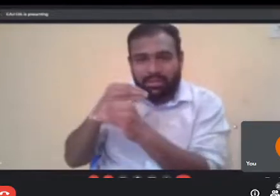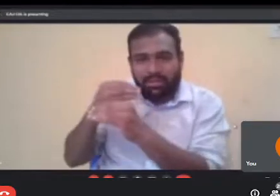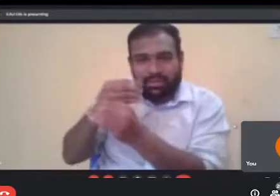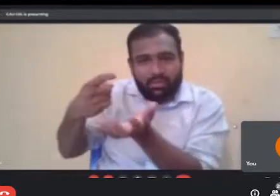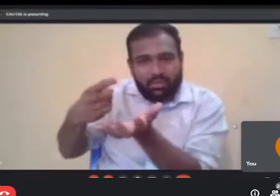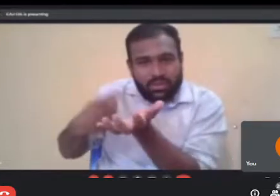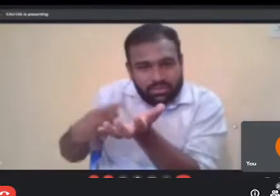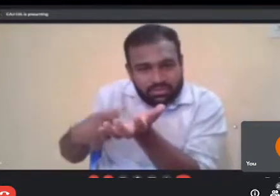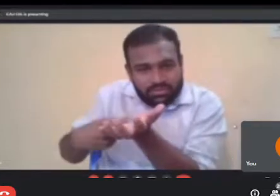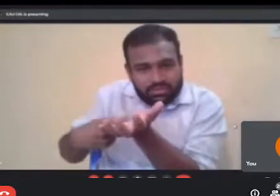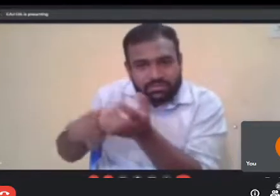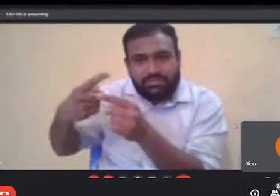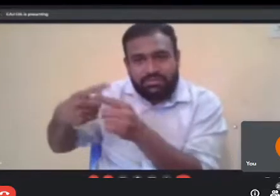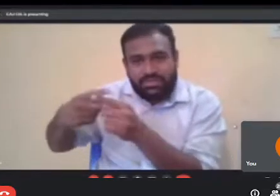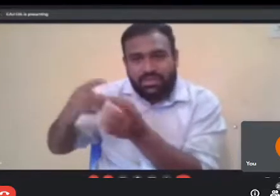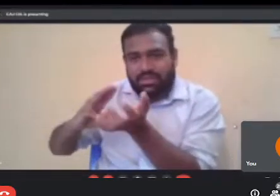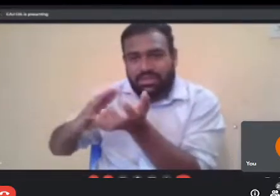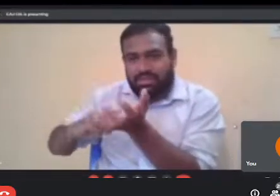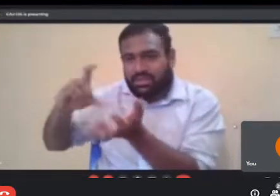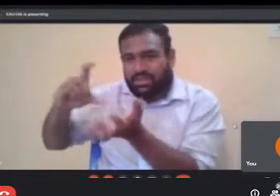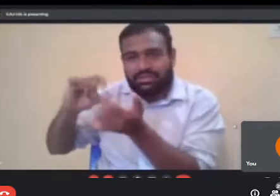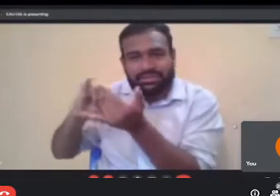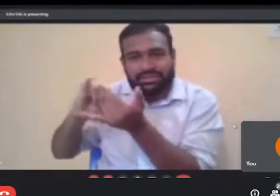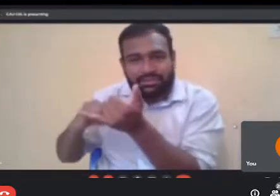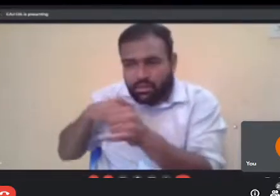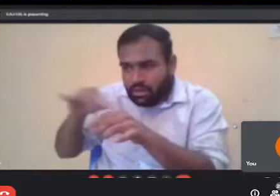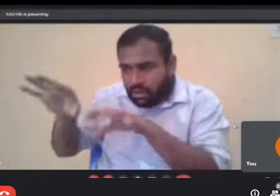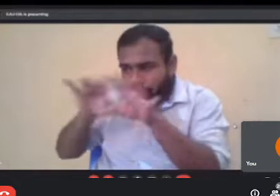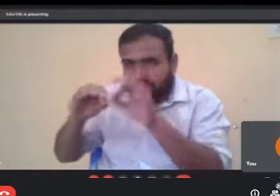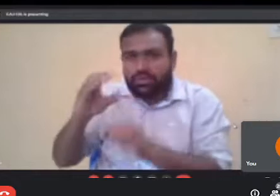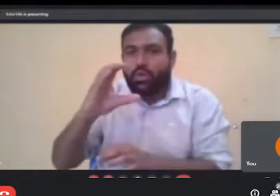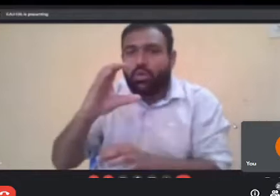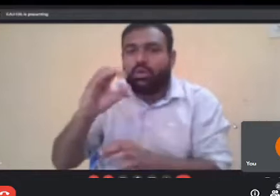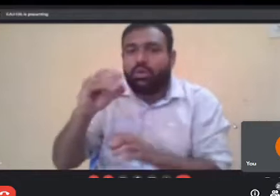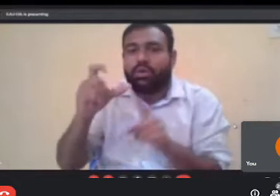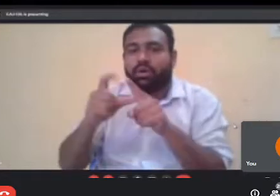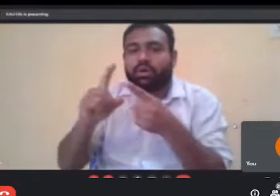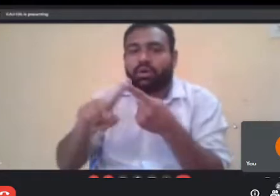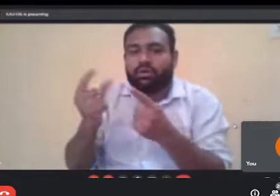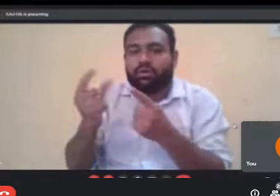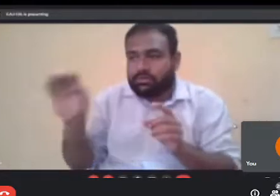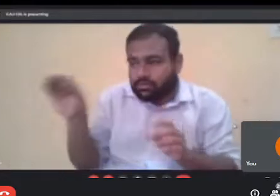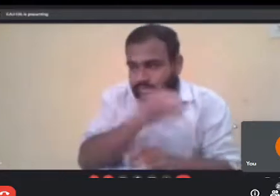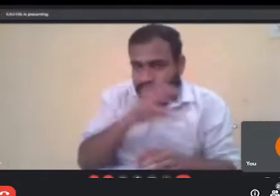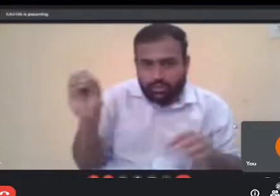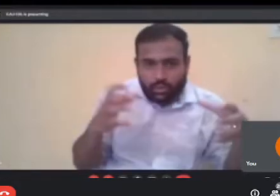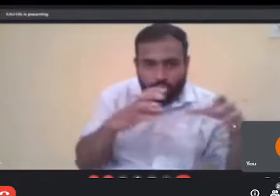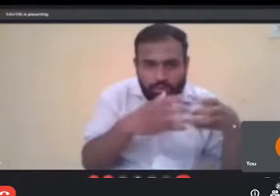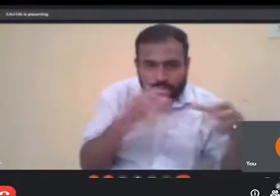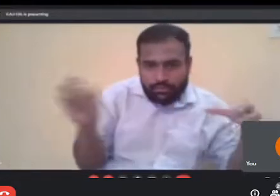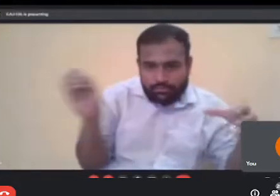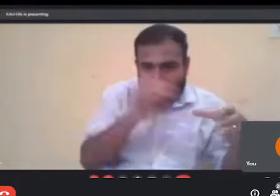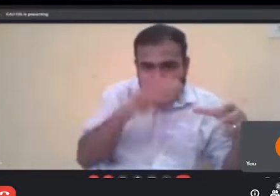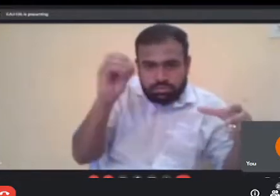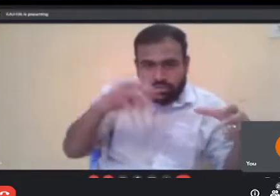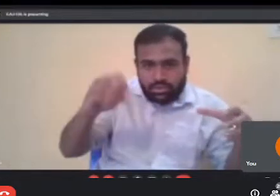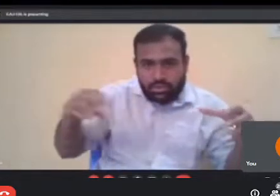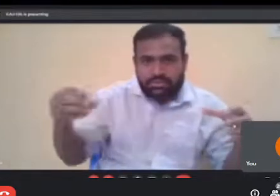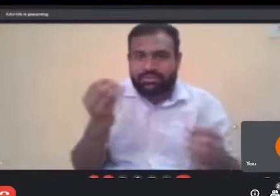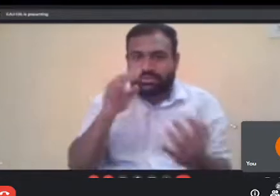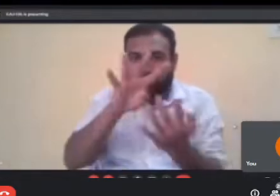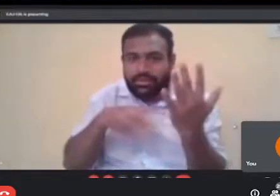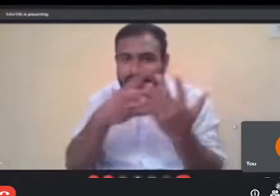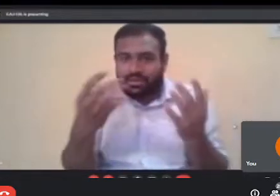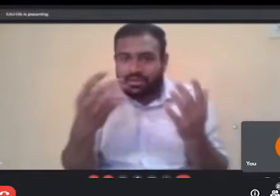that the rules and the NCS, this which we are the rule which we are going to give, this all the